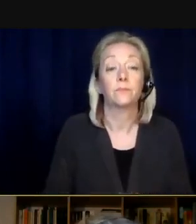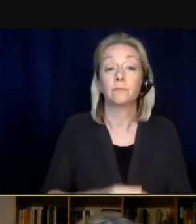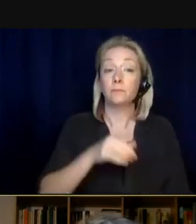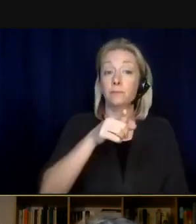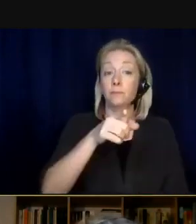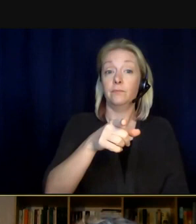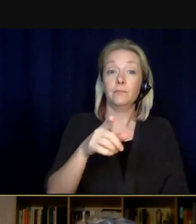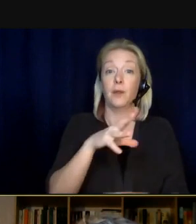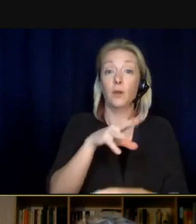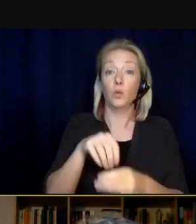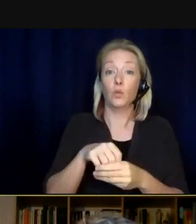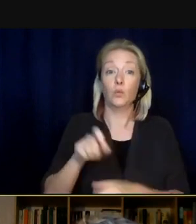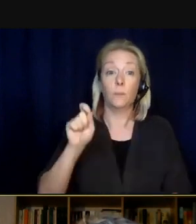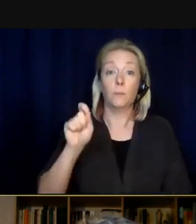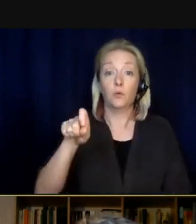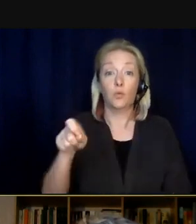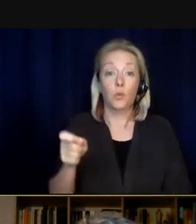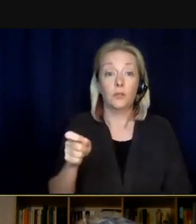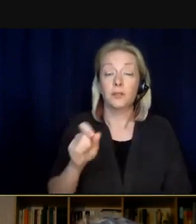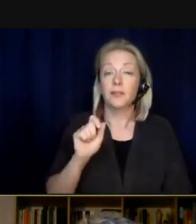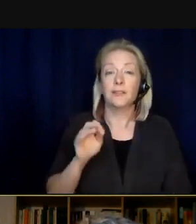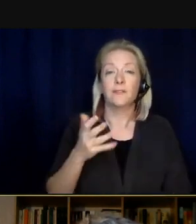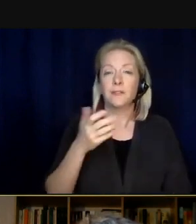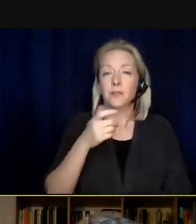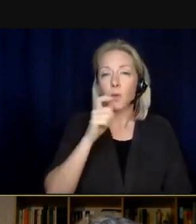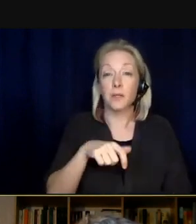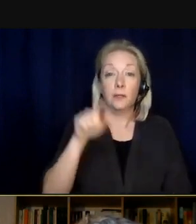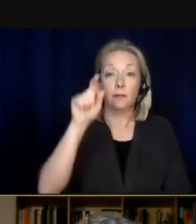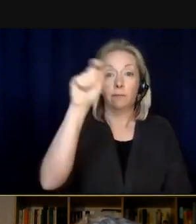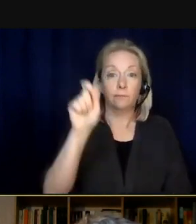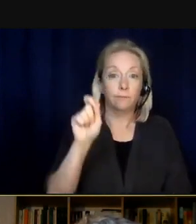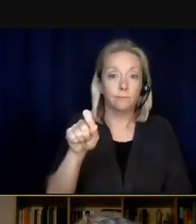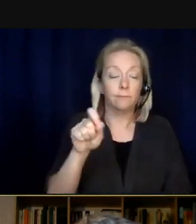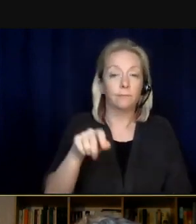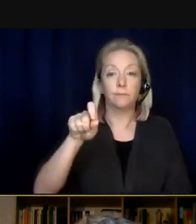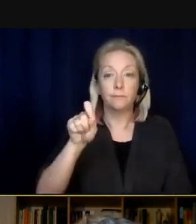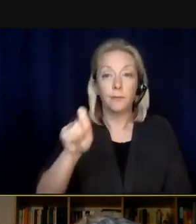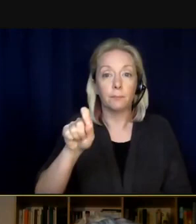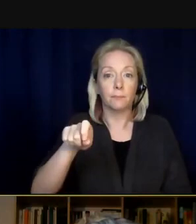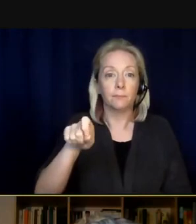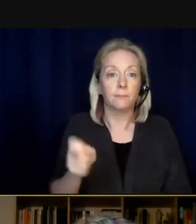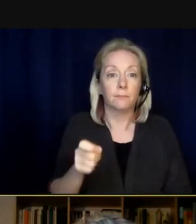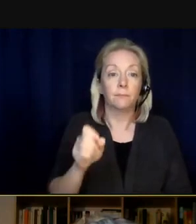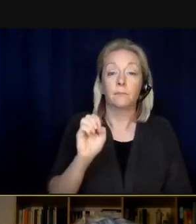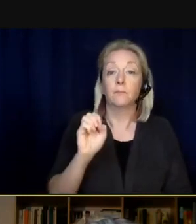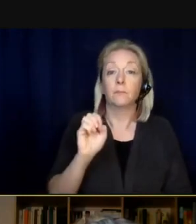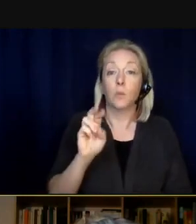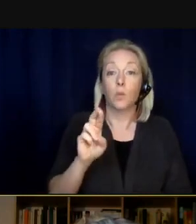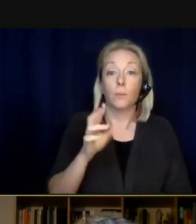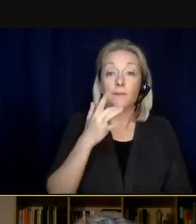the punctuation. So if you don't want the punctuation, if you want a concept